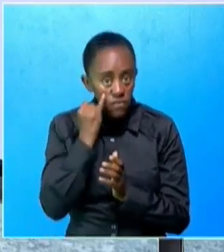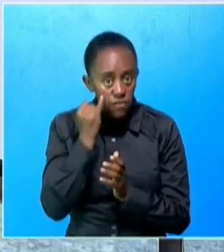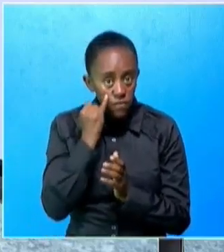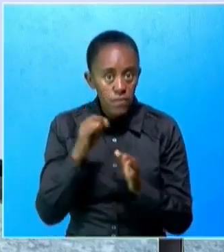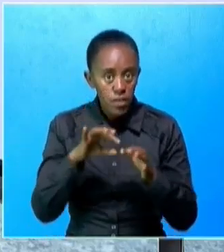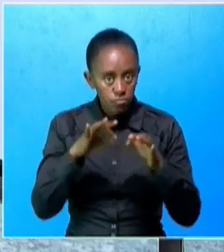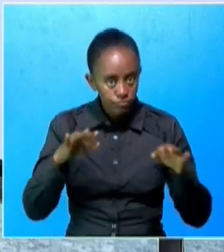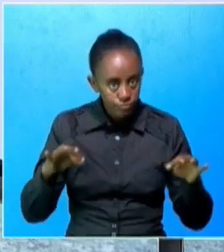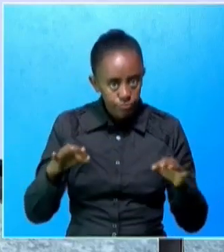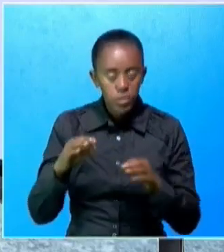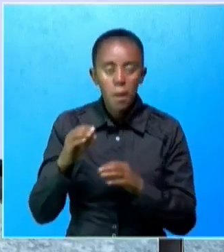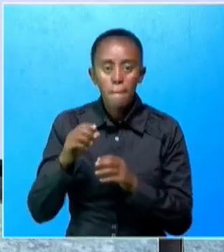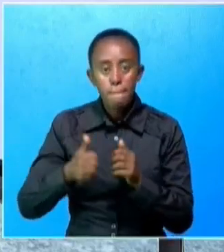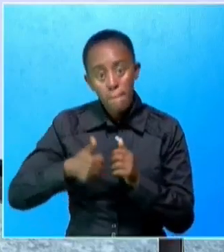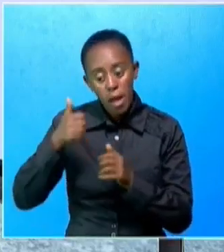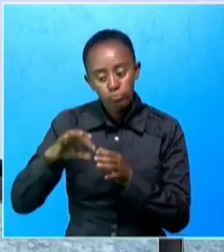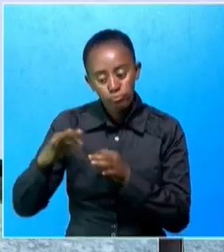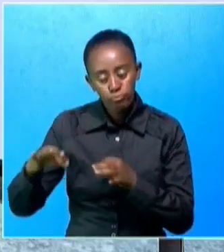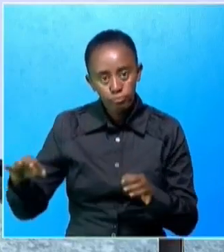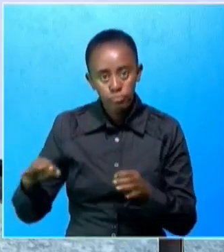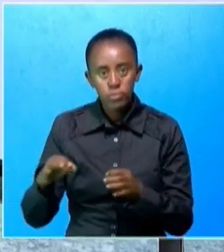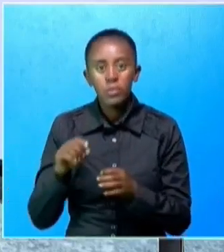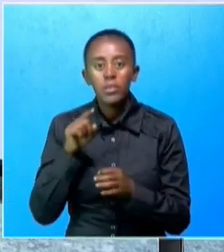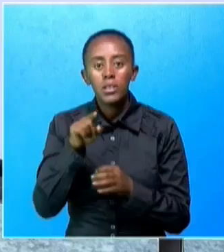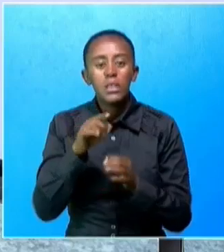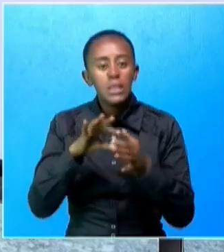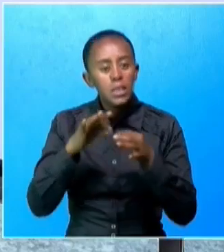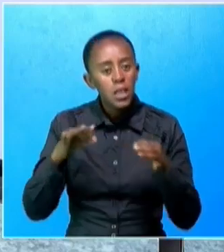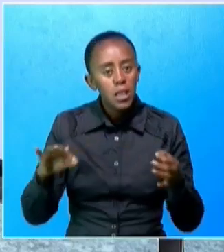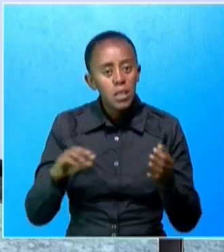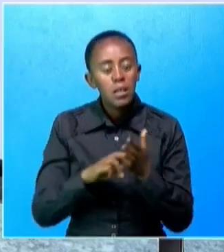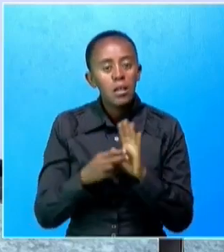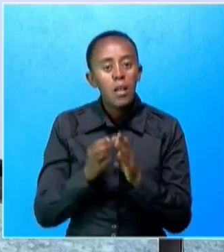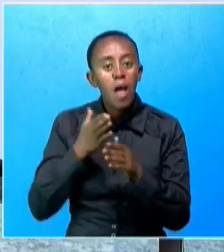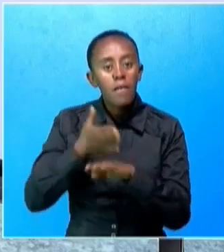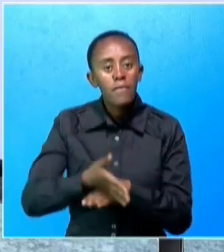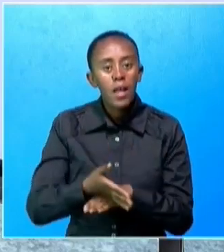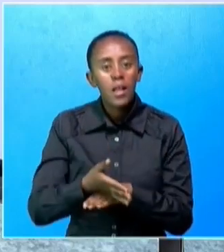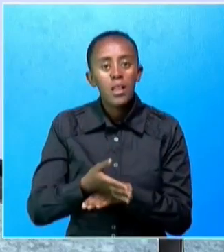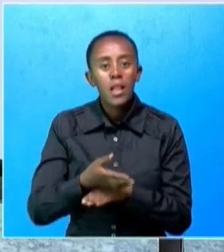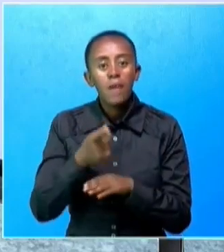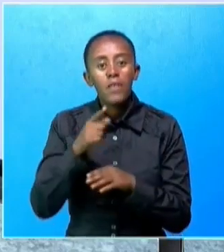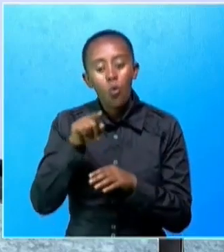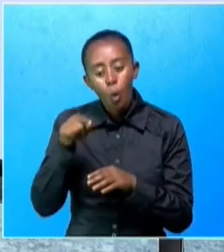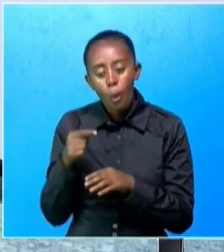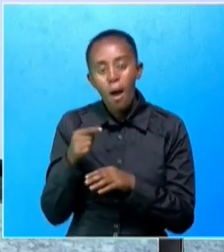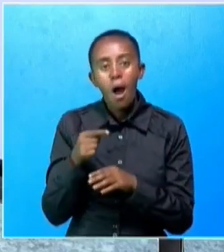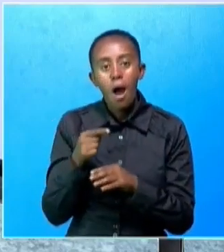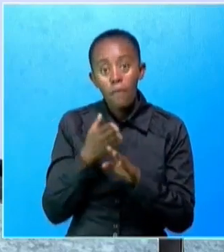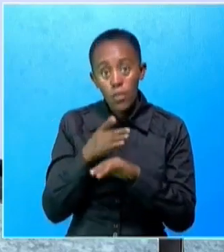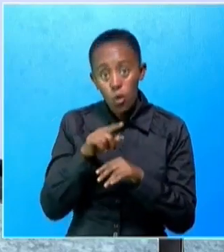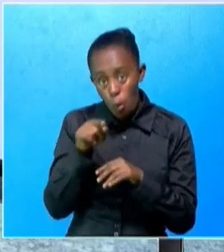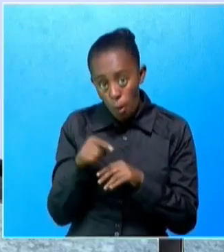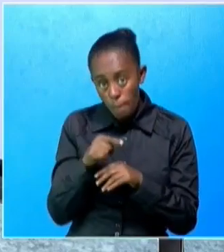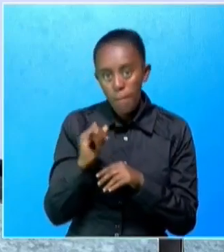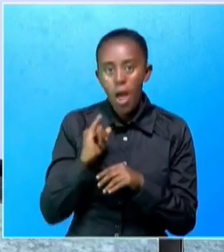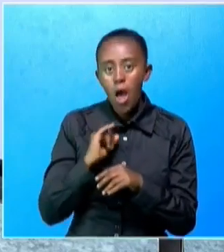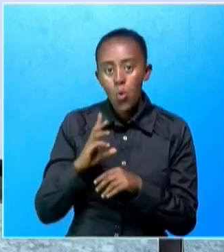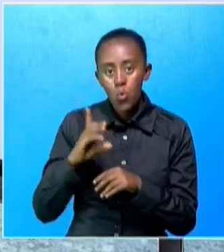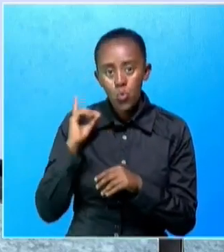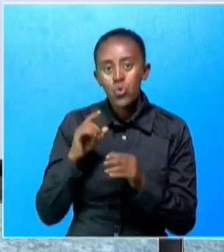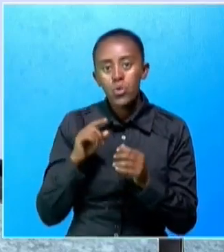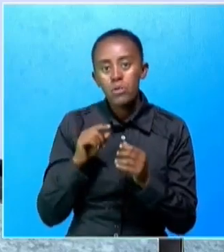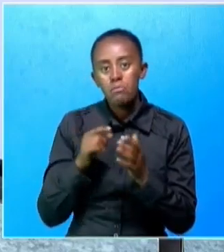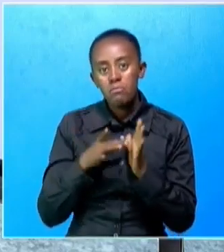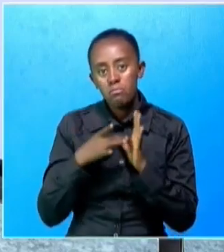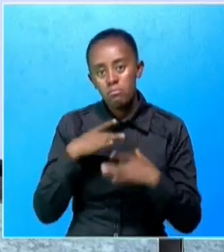the sentence or the clause that has after what? After the comma. I would like to show you